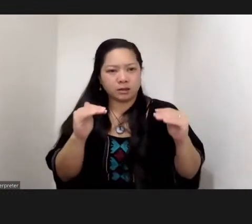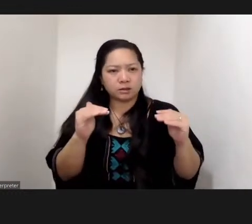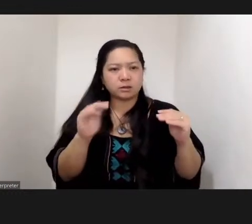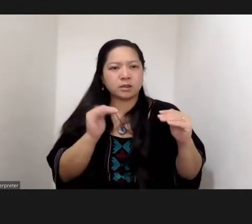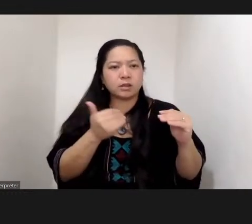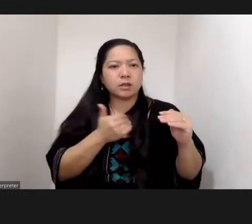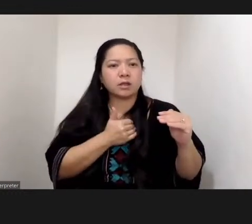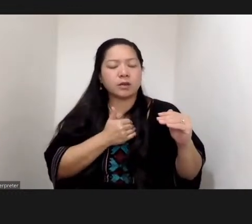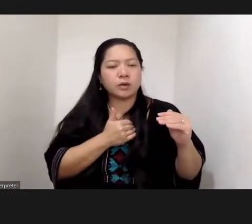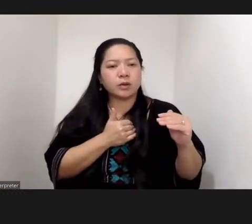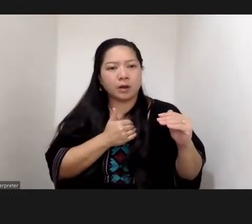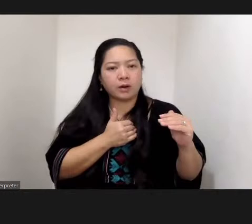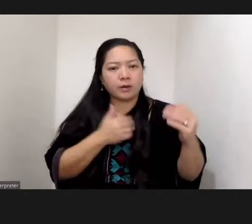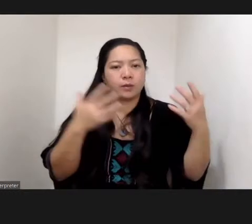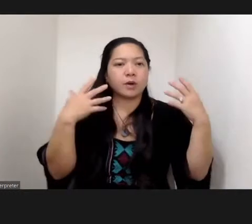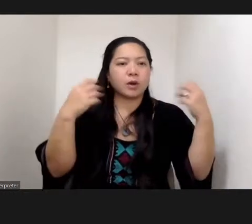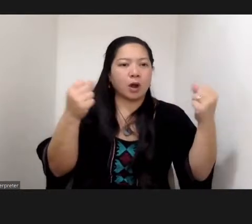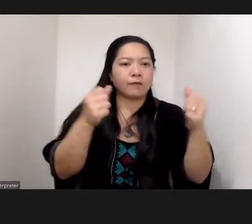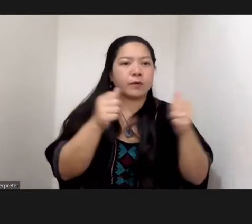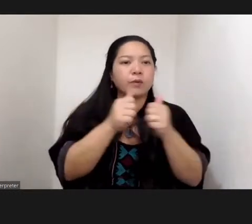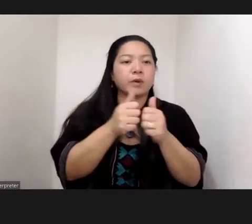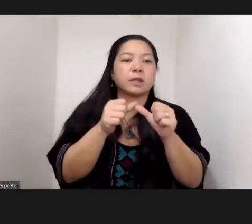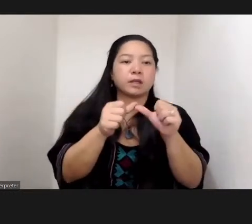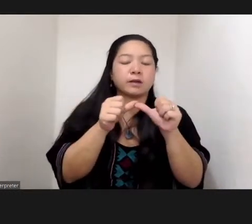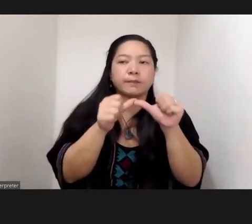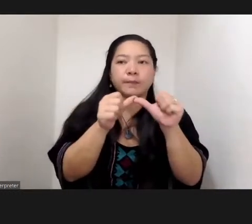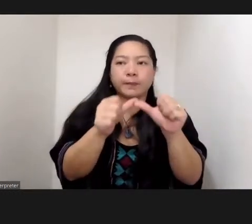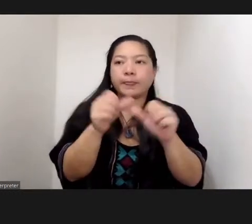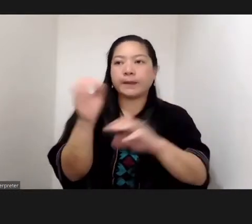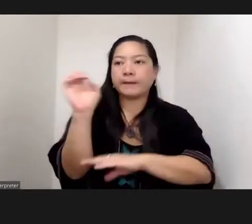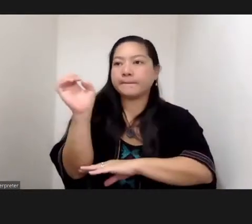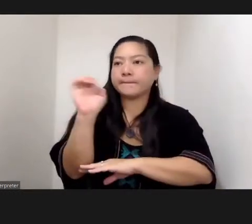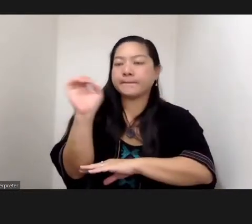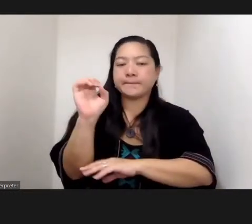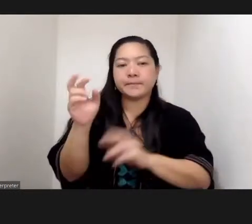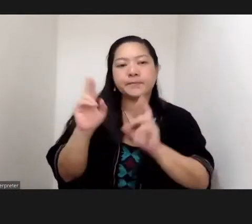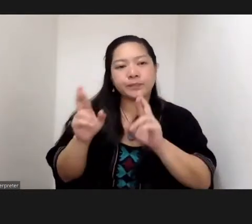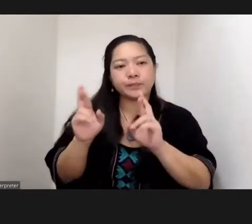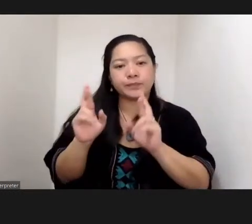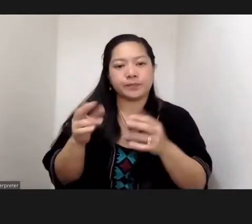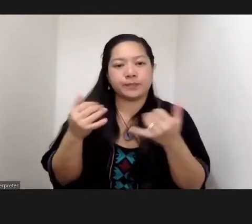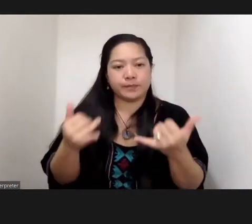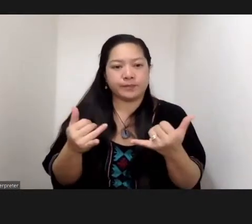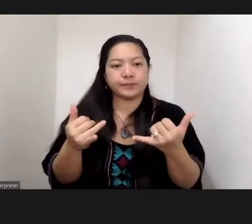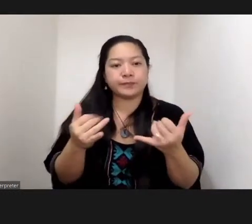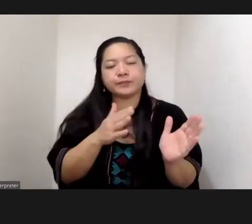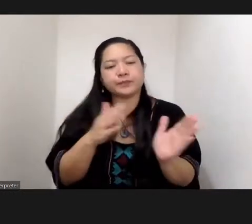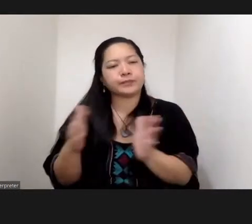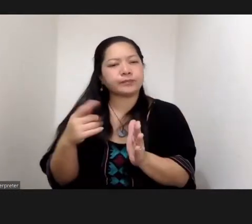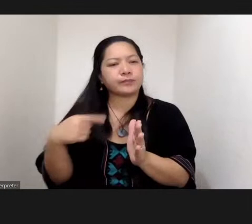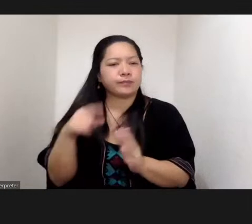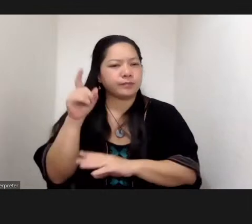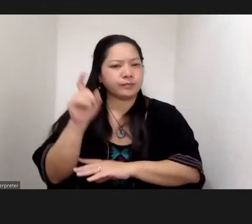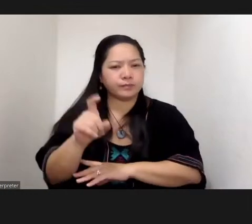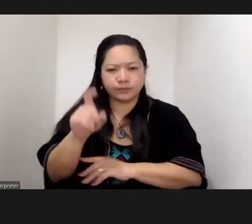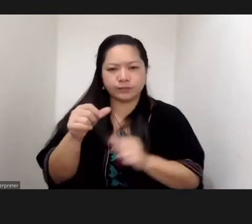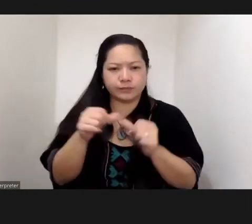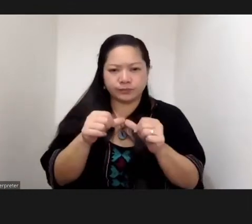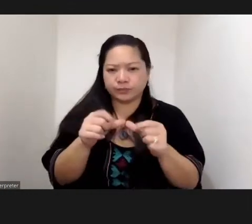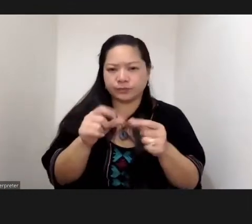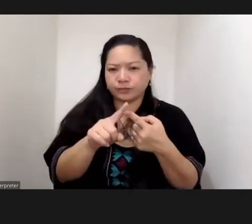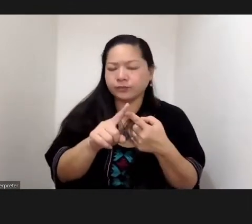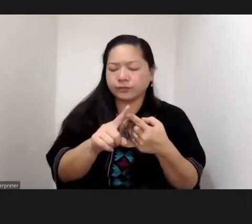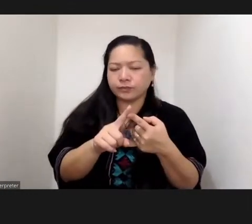to recovery with our continued emergency responses. We must continue to